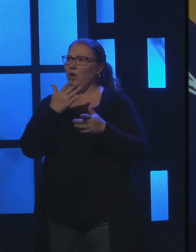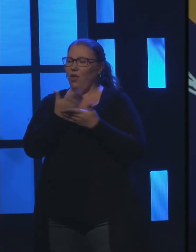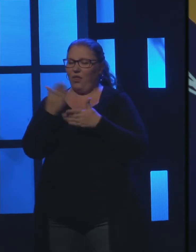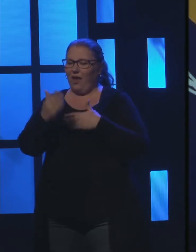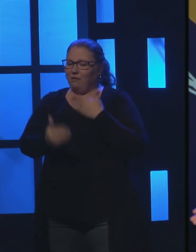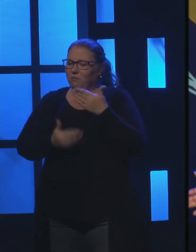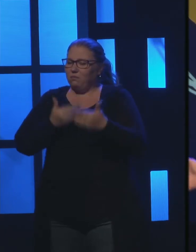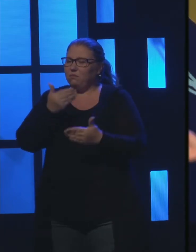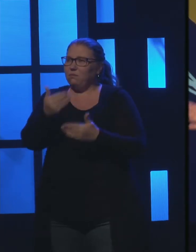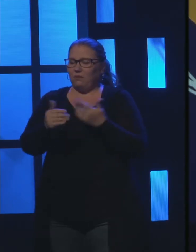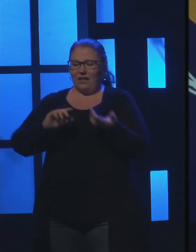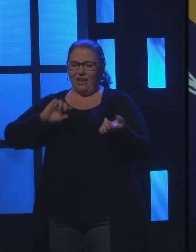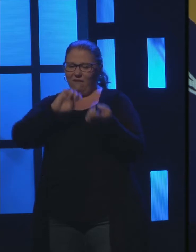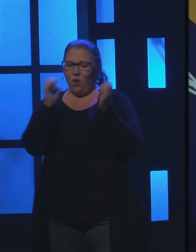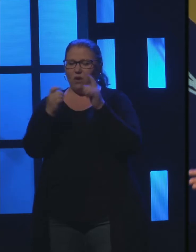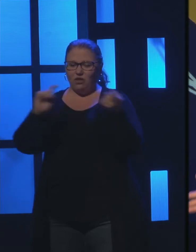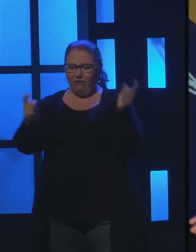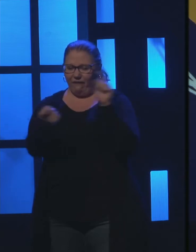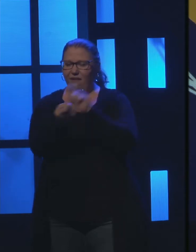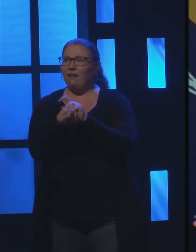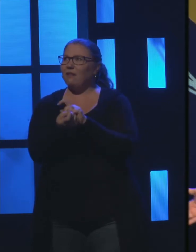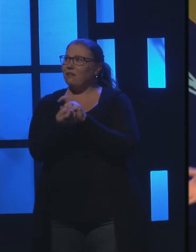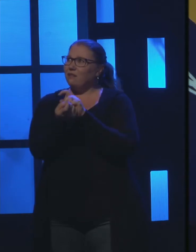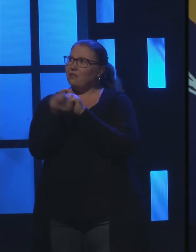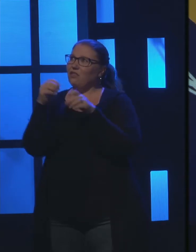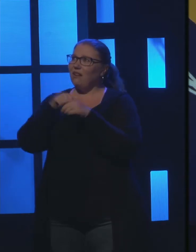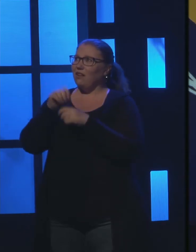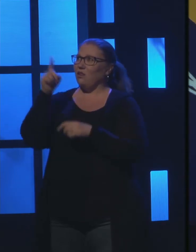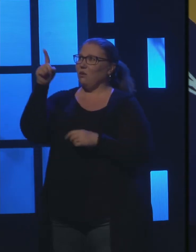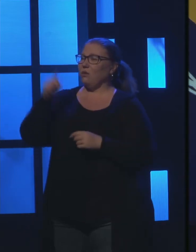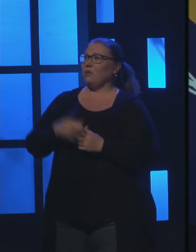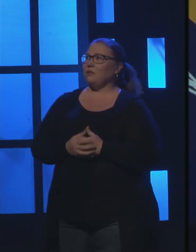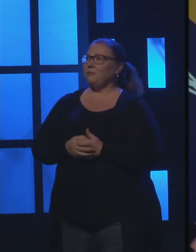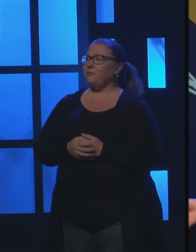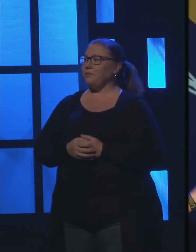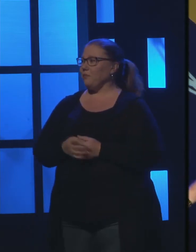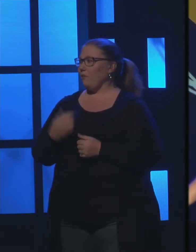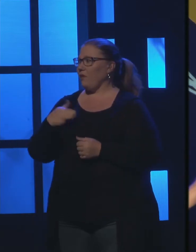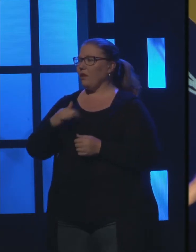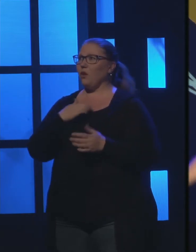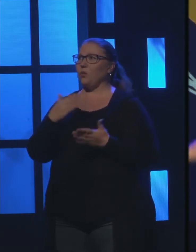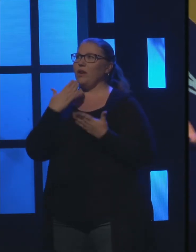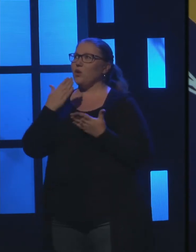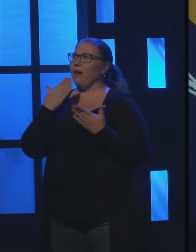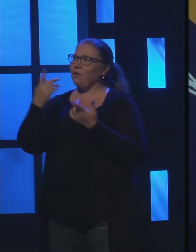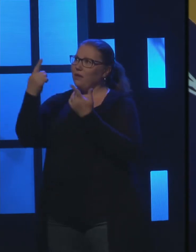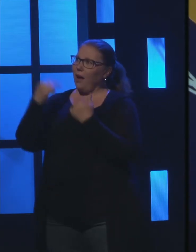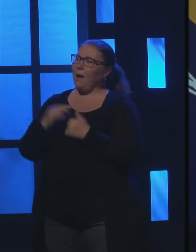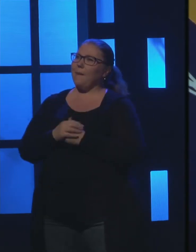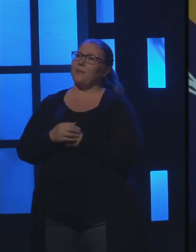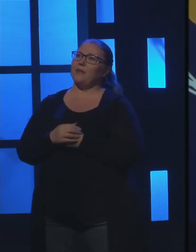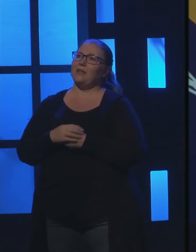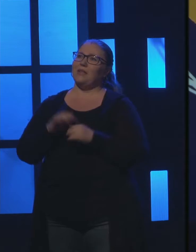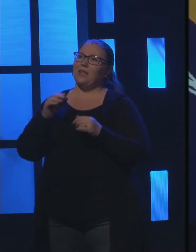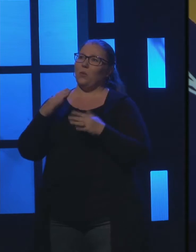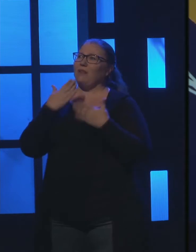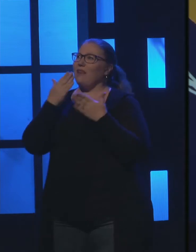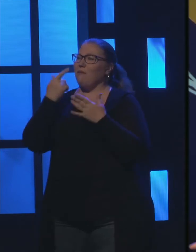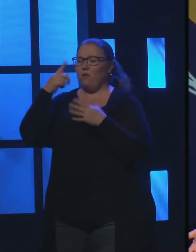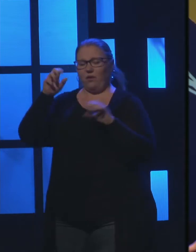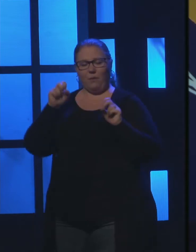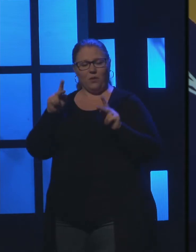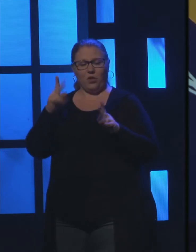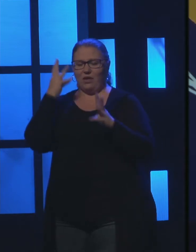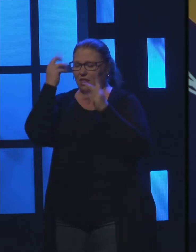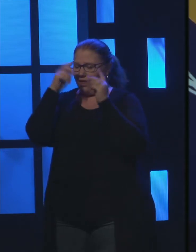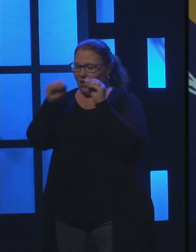move ahead, evolve in you. And we are grateful to come. We're grateful for this opportunity to think